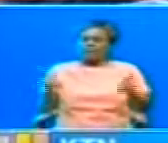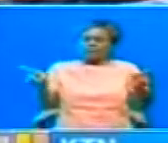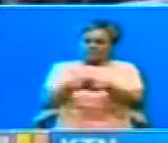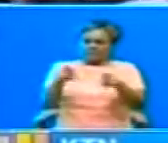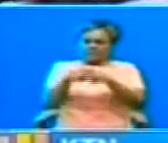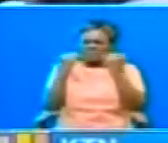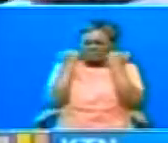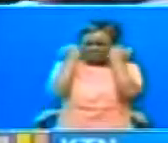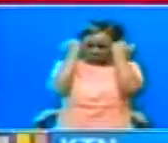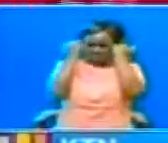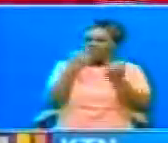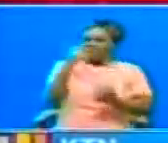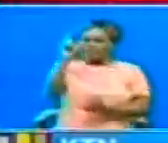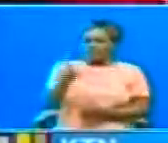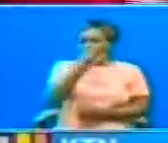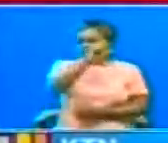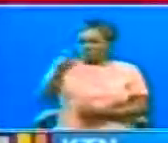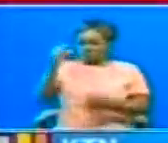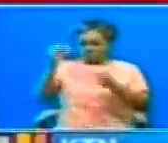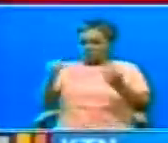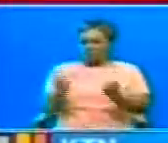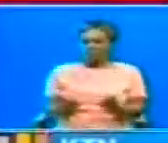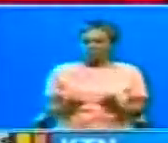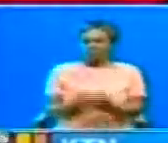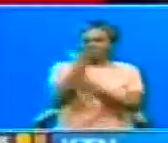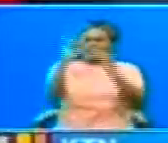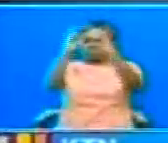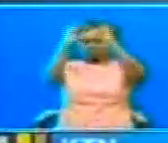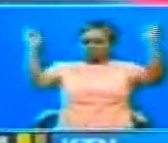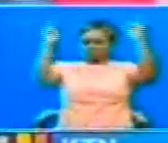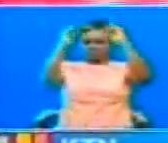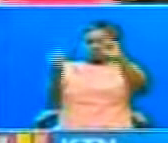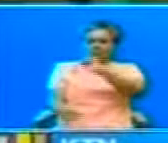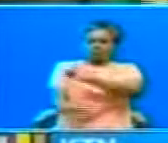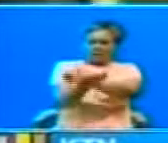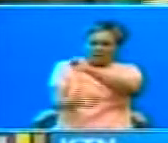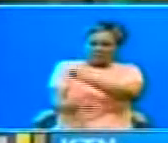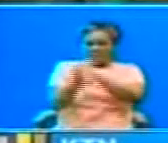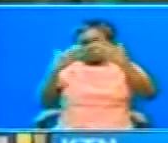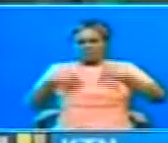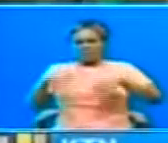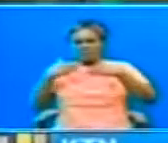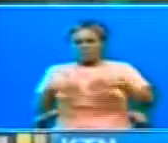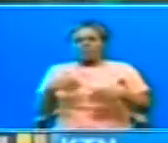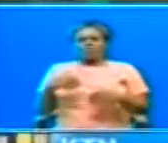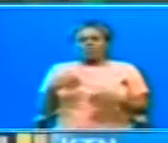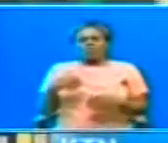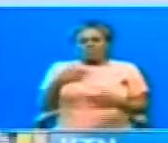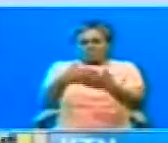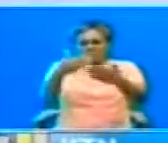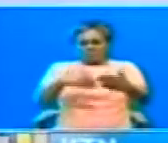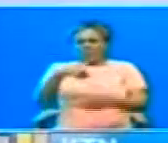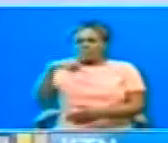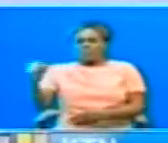trauma, Red Cross officers decided to set up some tents in the mortuary compound to offer counseling services to the bereaved before they